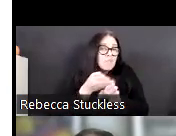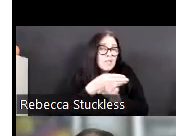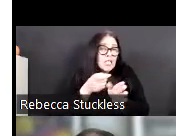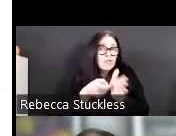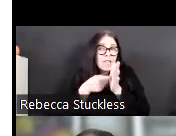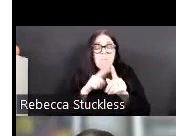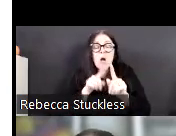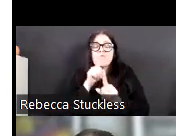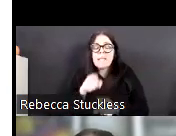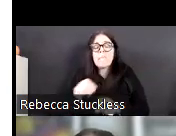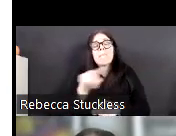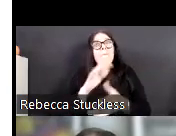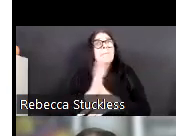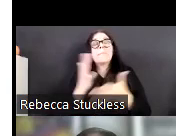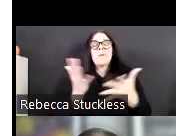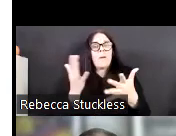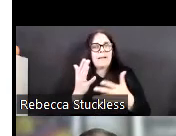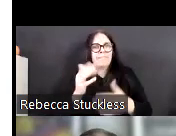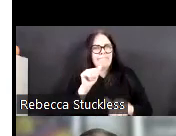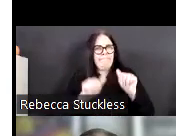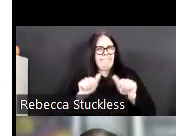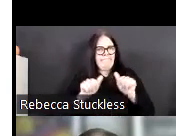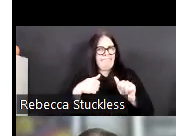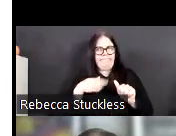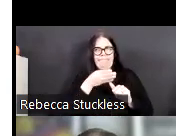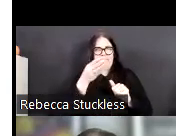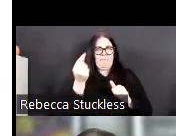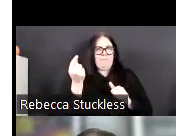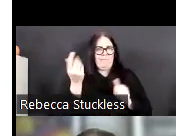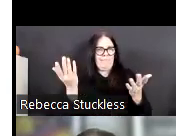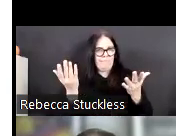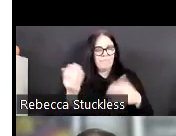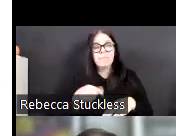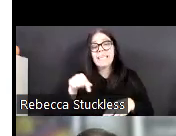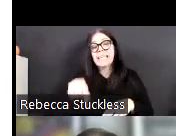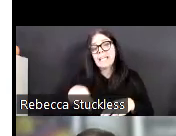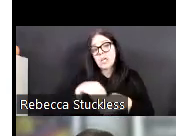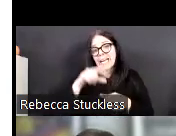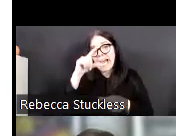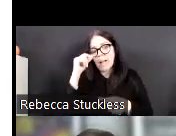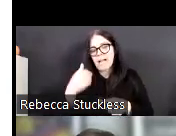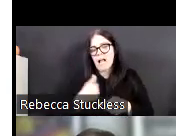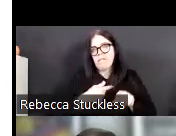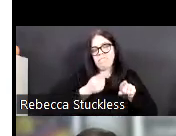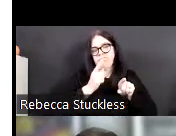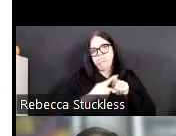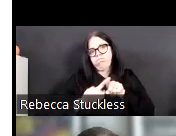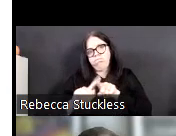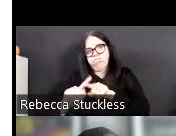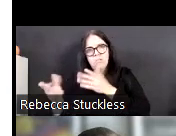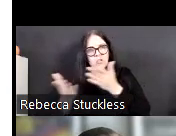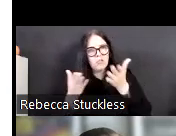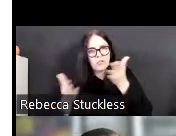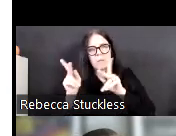unsure of what their pathway could look like. And here in Hamilton, we have a ton of different services that people could look